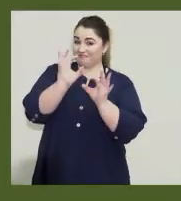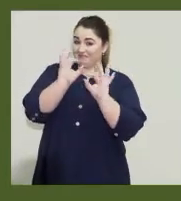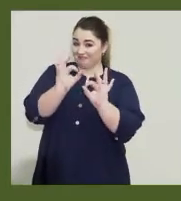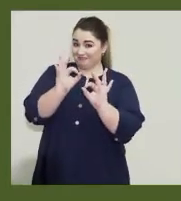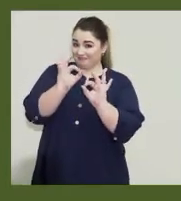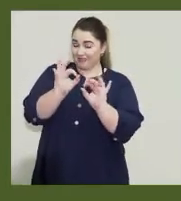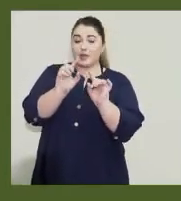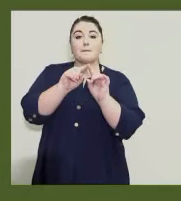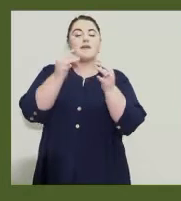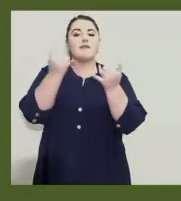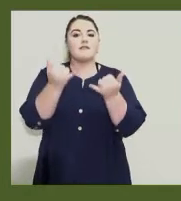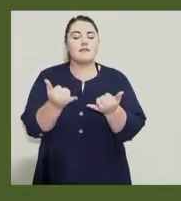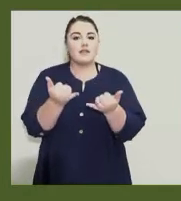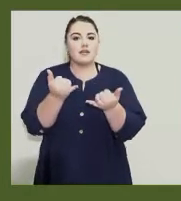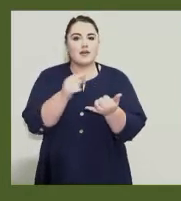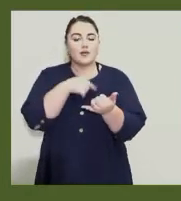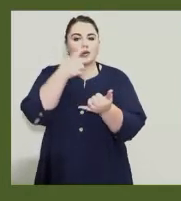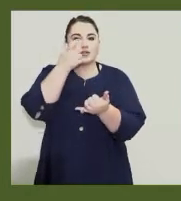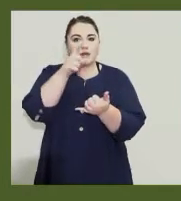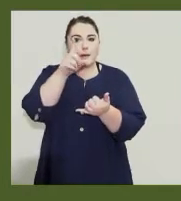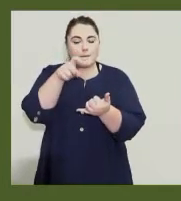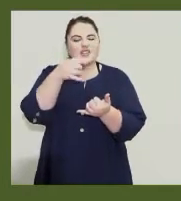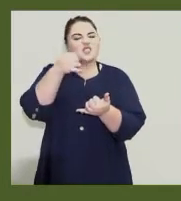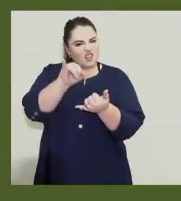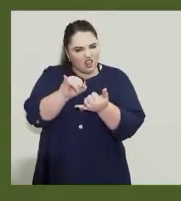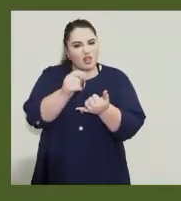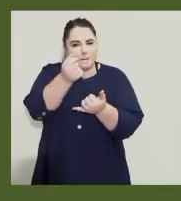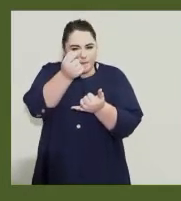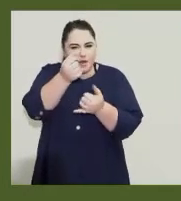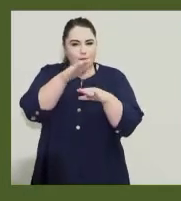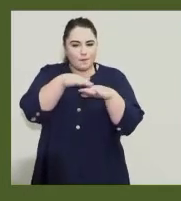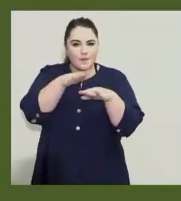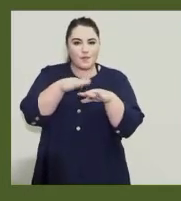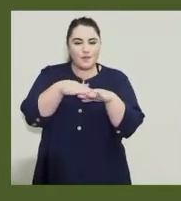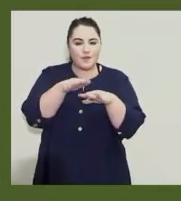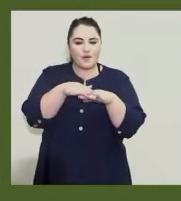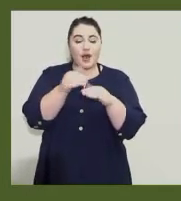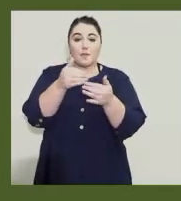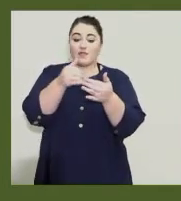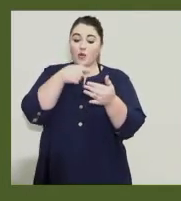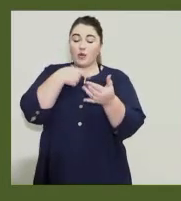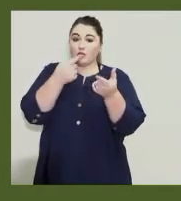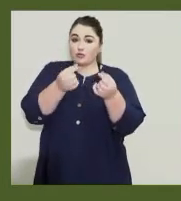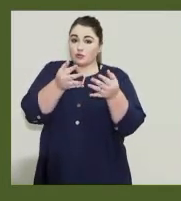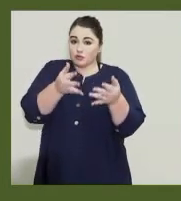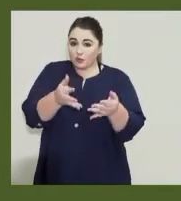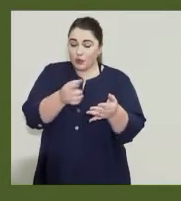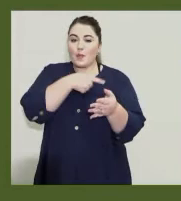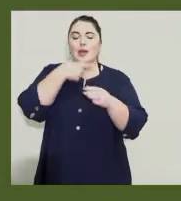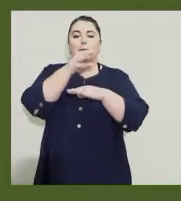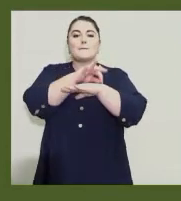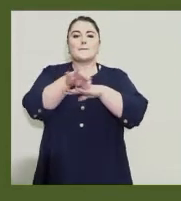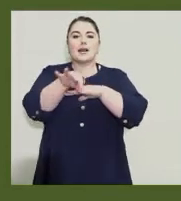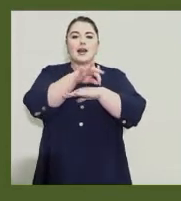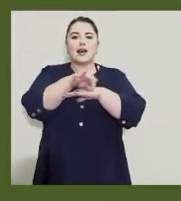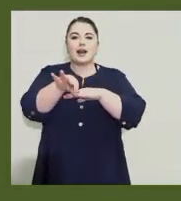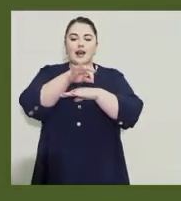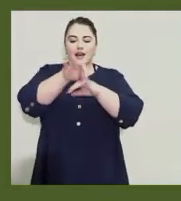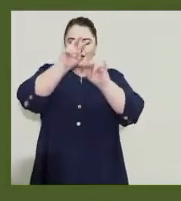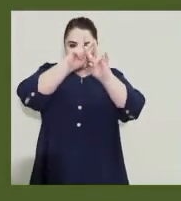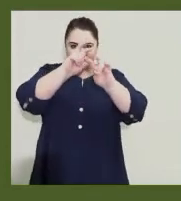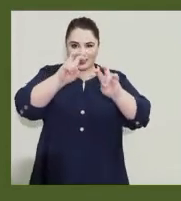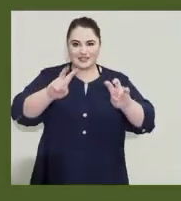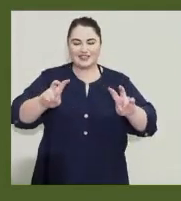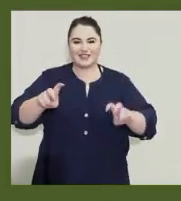now we need to look at that still, and before we get to that, we need to plan the